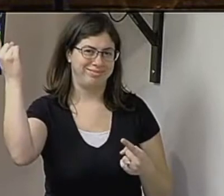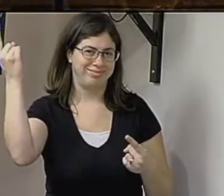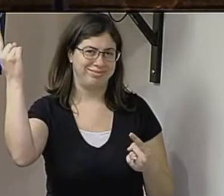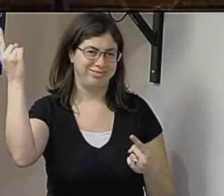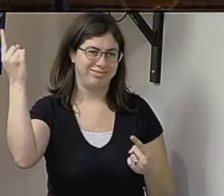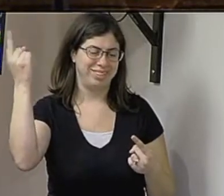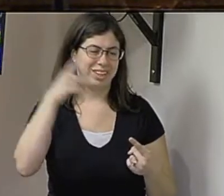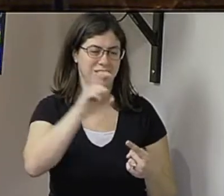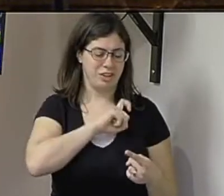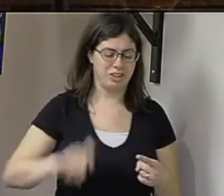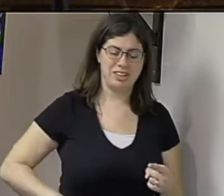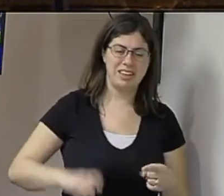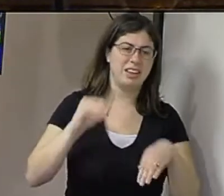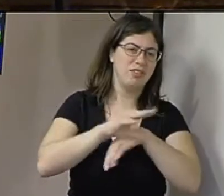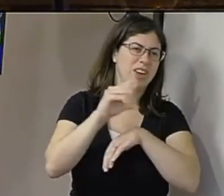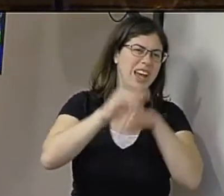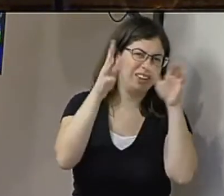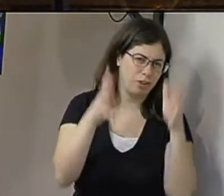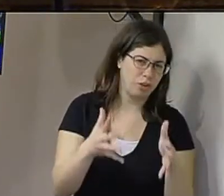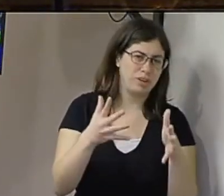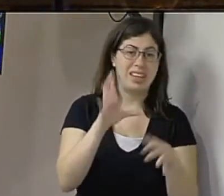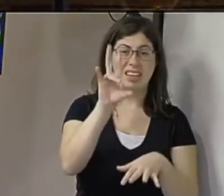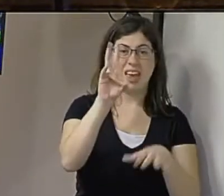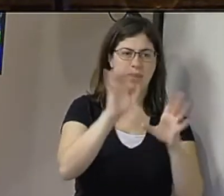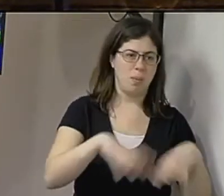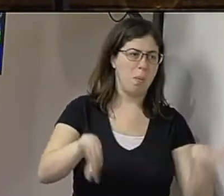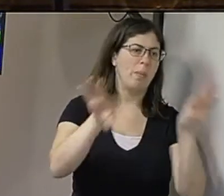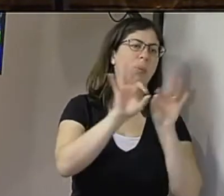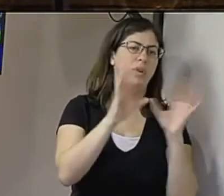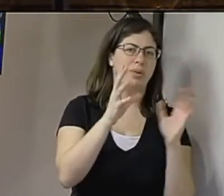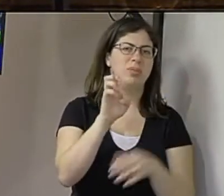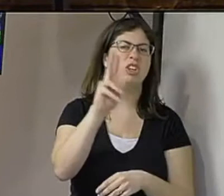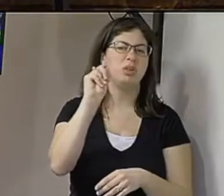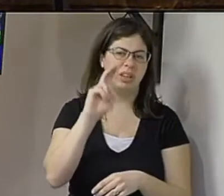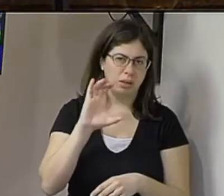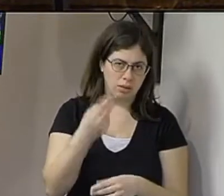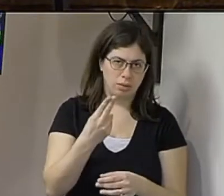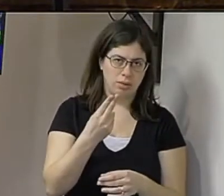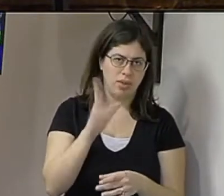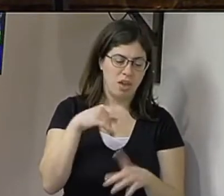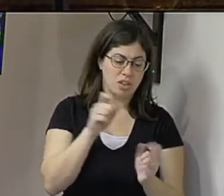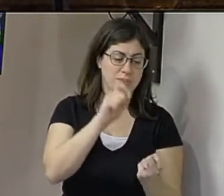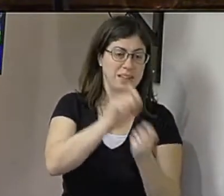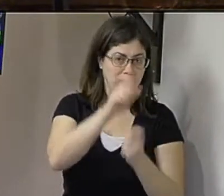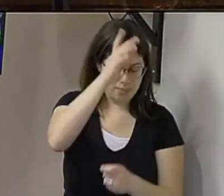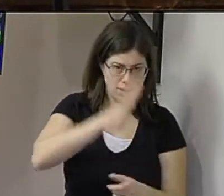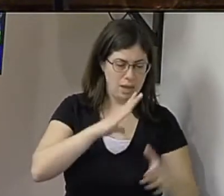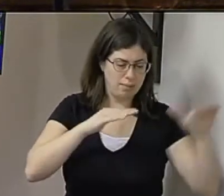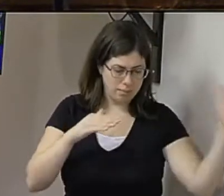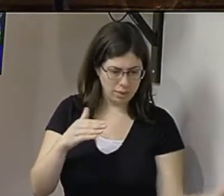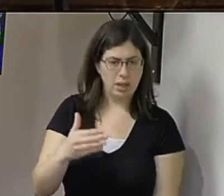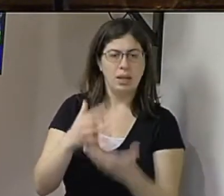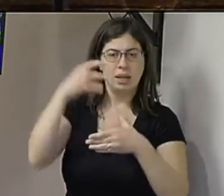So Xerxes sends his advisors. These are seven important eunuchs, which they're specifically men that are brought into his